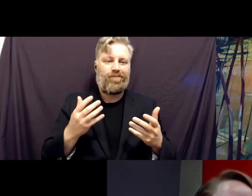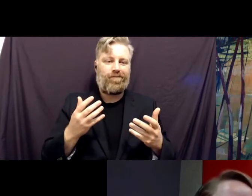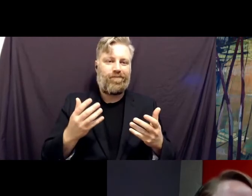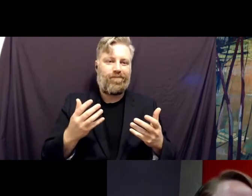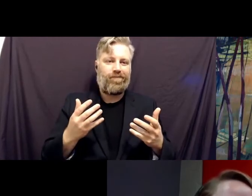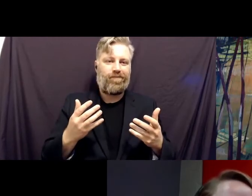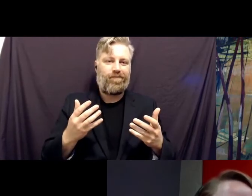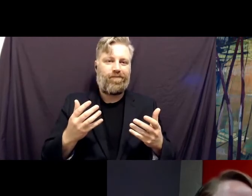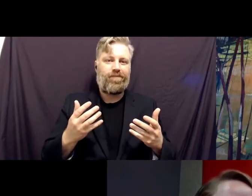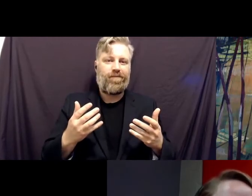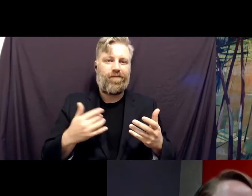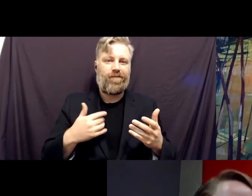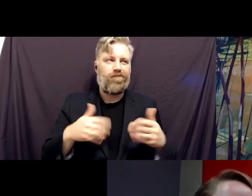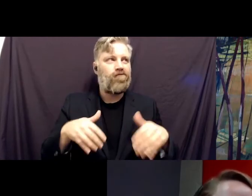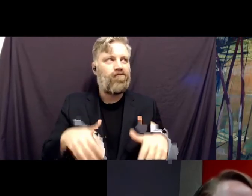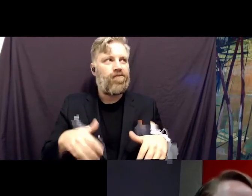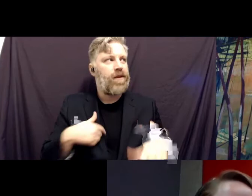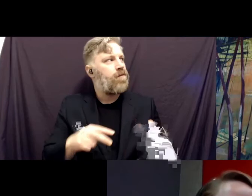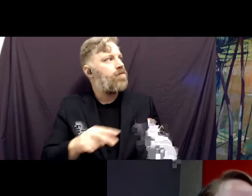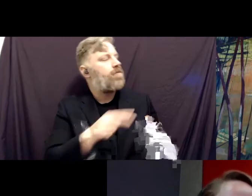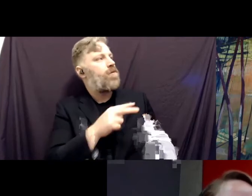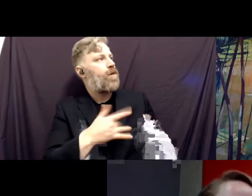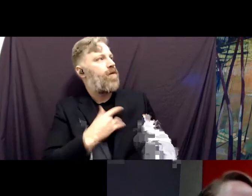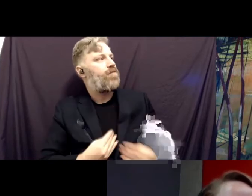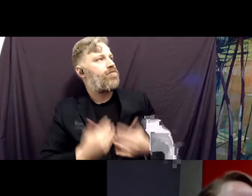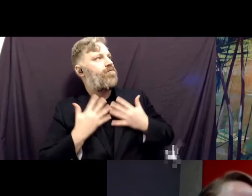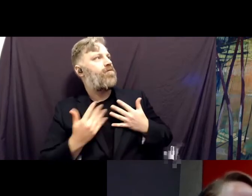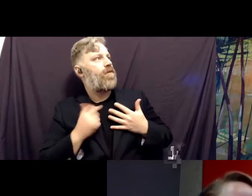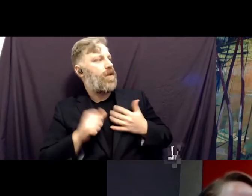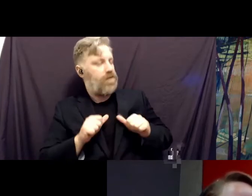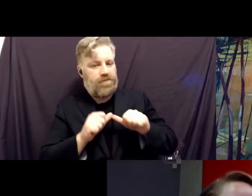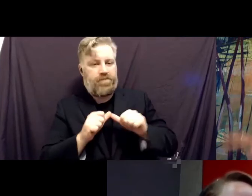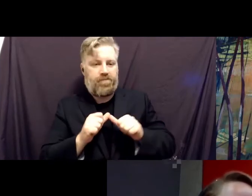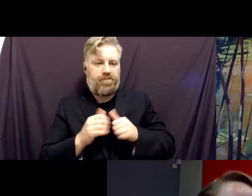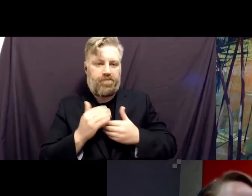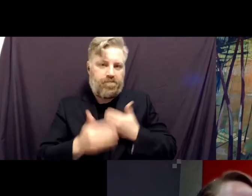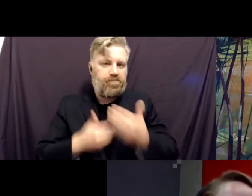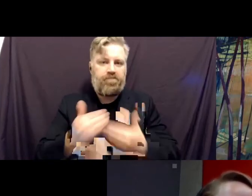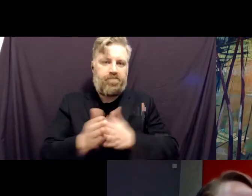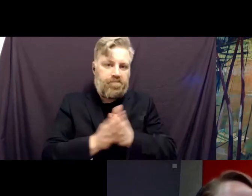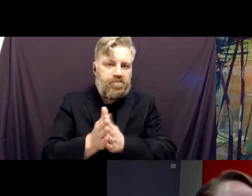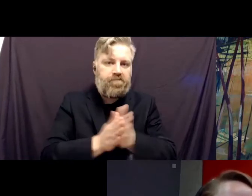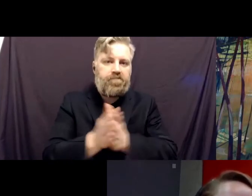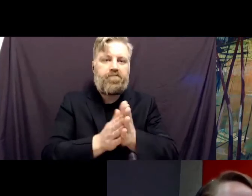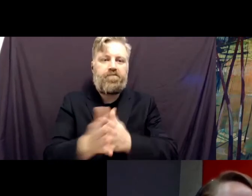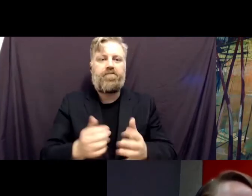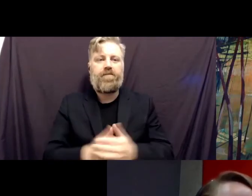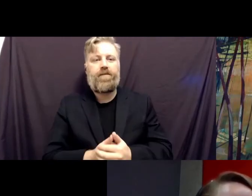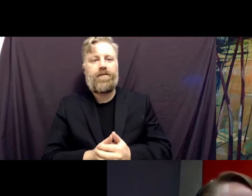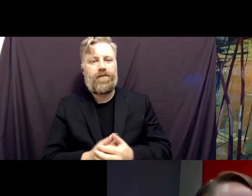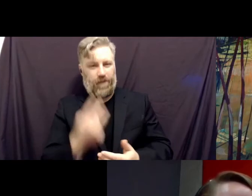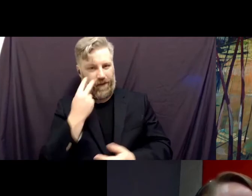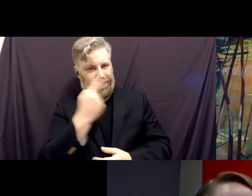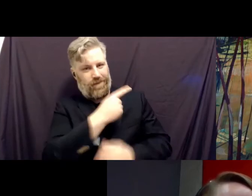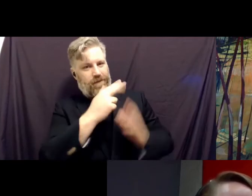keeps me moving, you know, and this situation with water